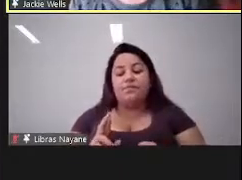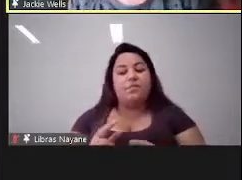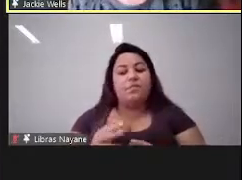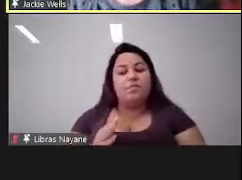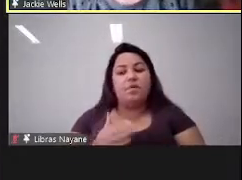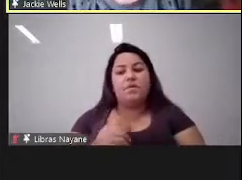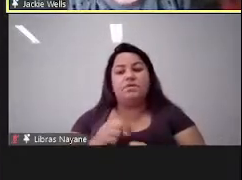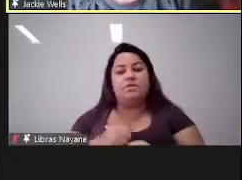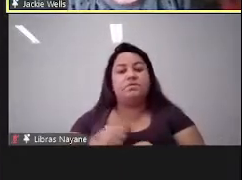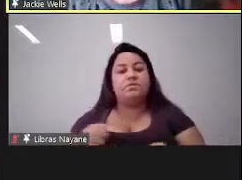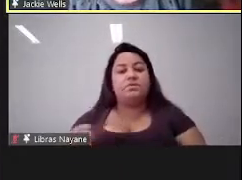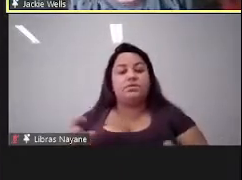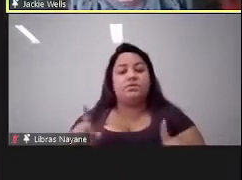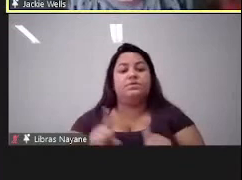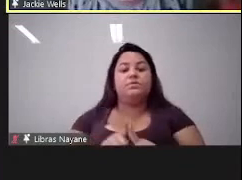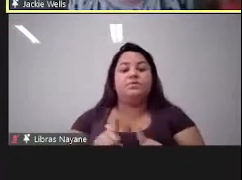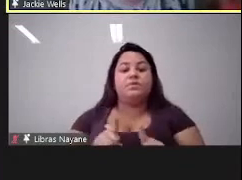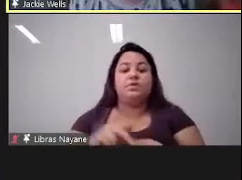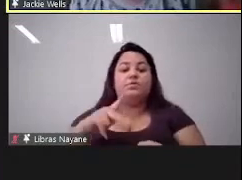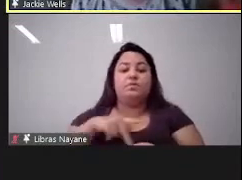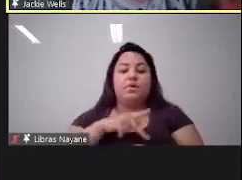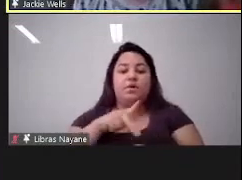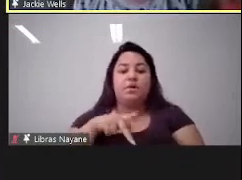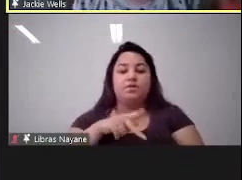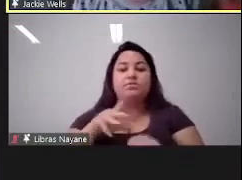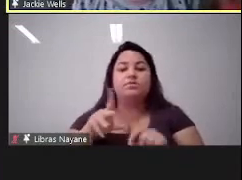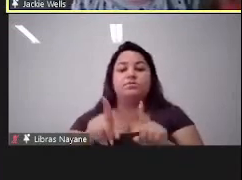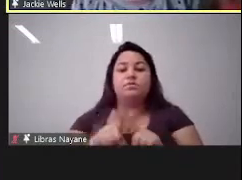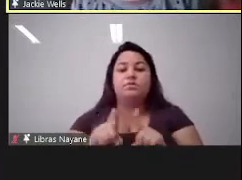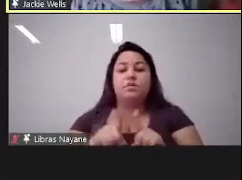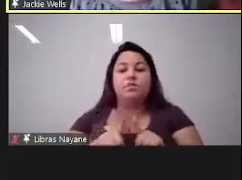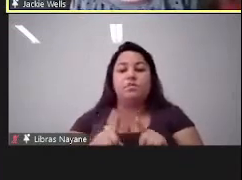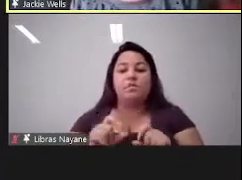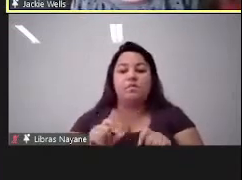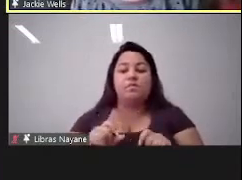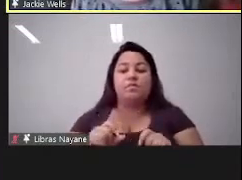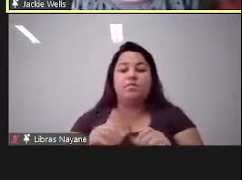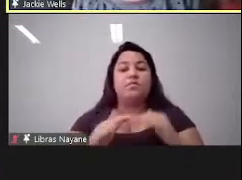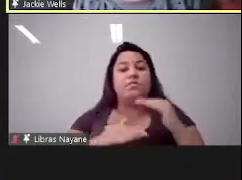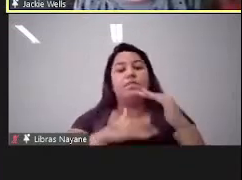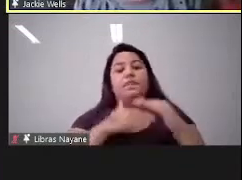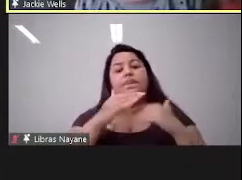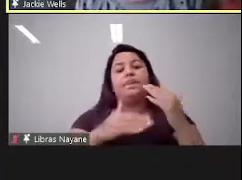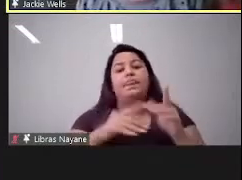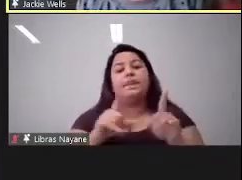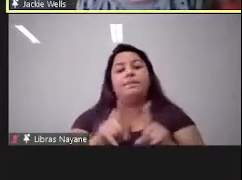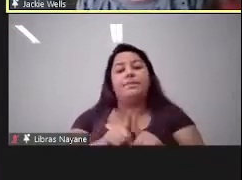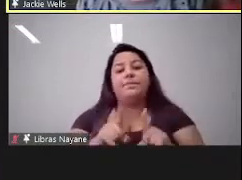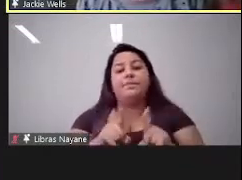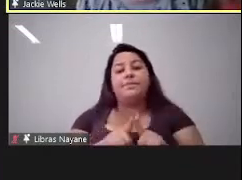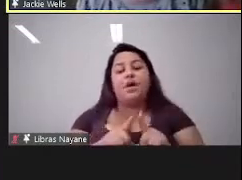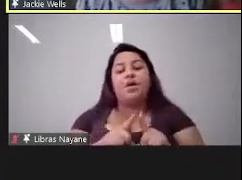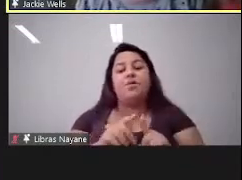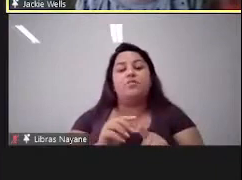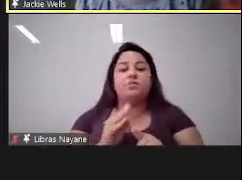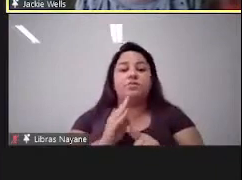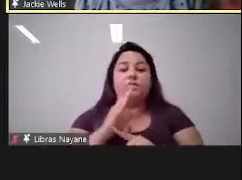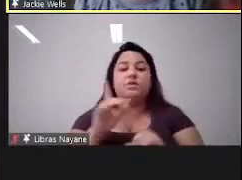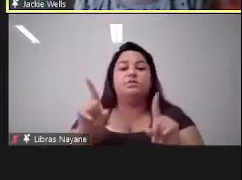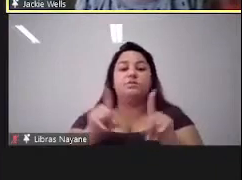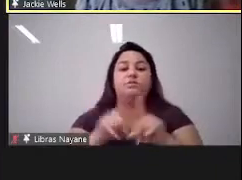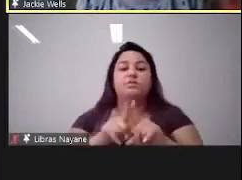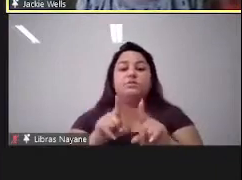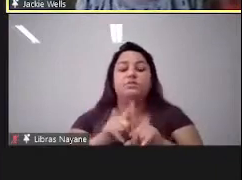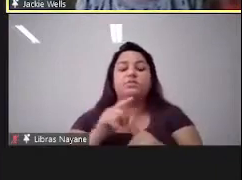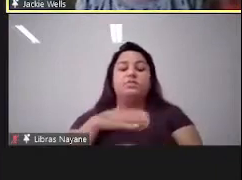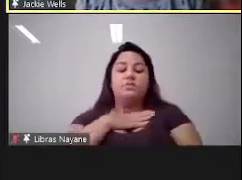and has developed some principles that we would like to see applied to any